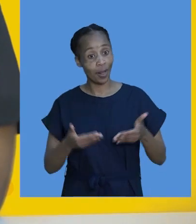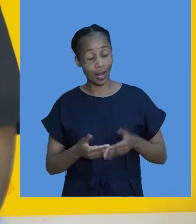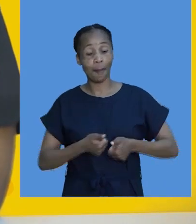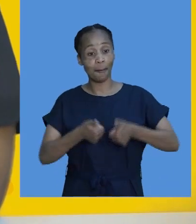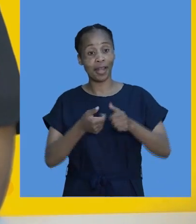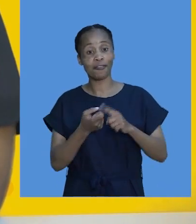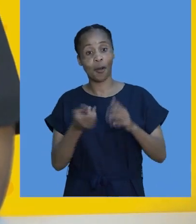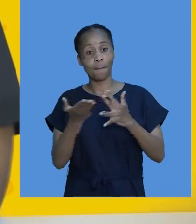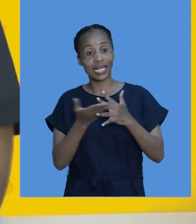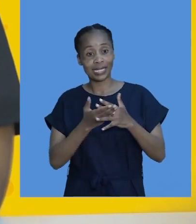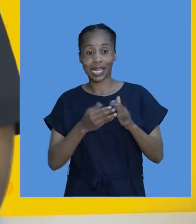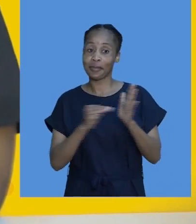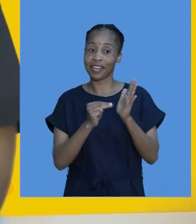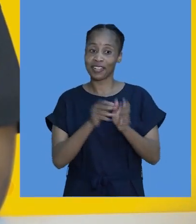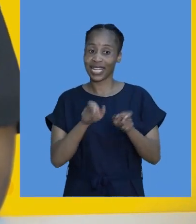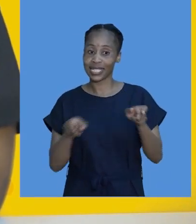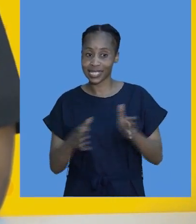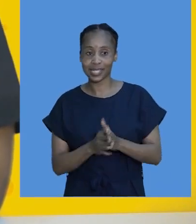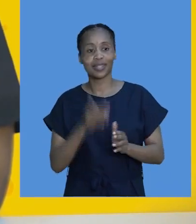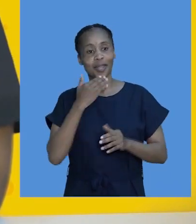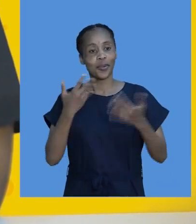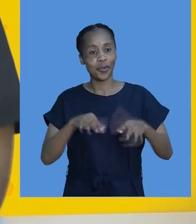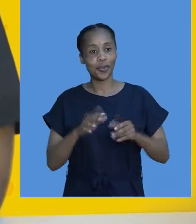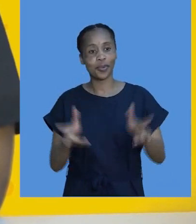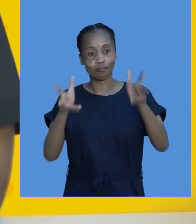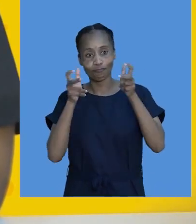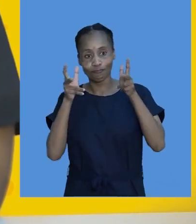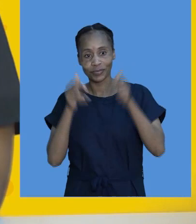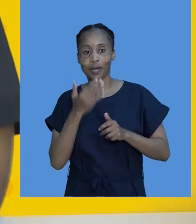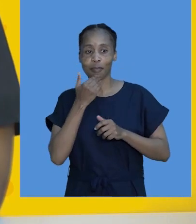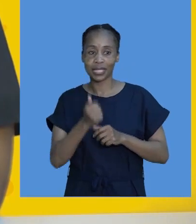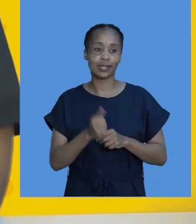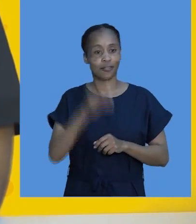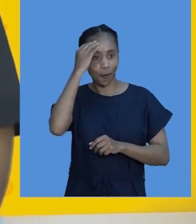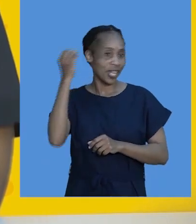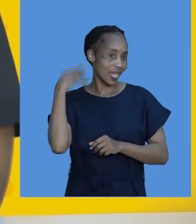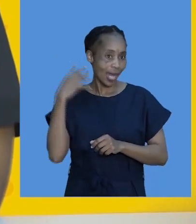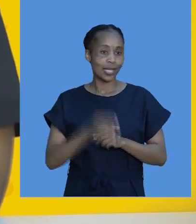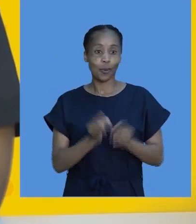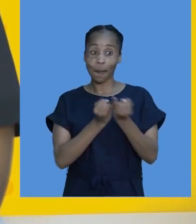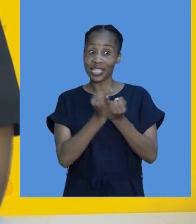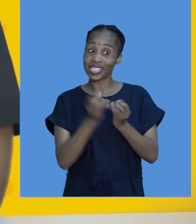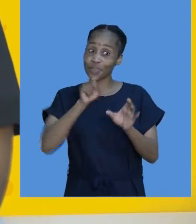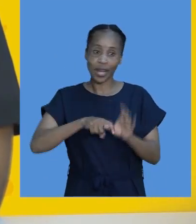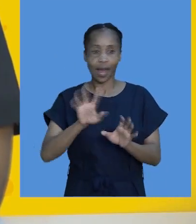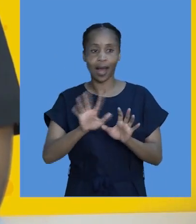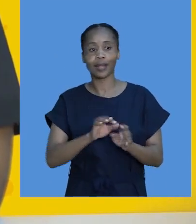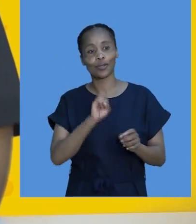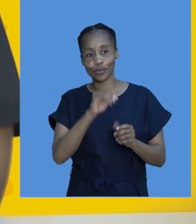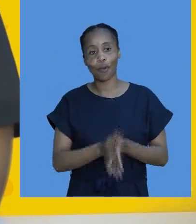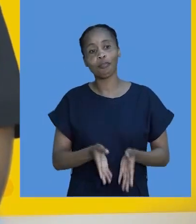Welcome back from the break, Matrix. Thank you so much for tuning in. Please don't forget to enter the competition so you can stand yourself a chance to win